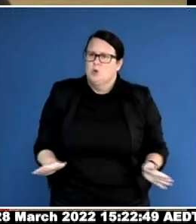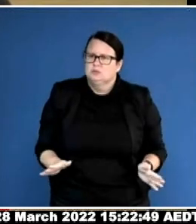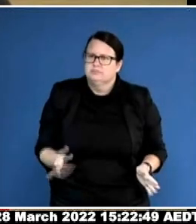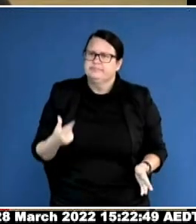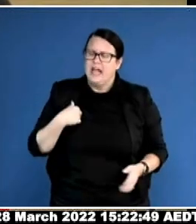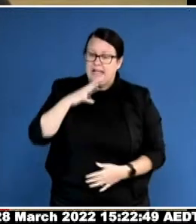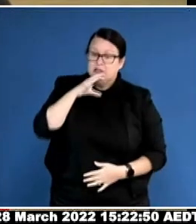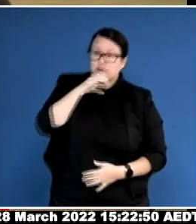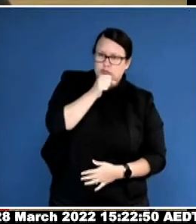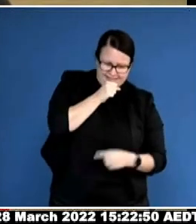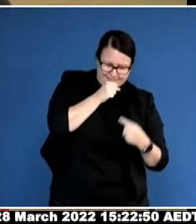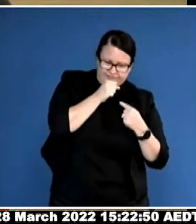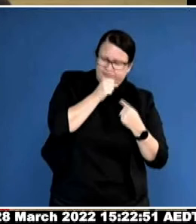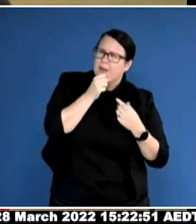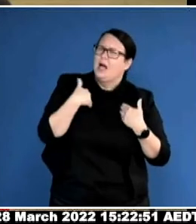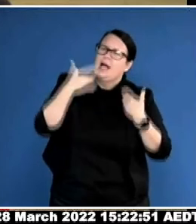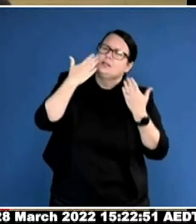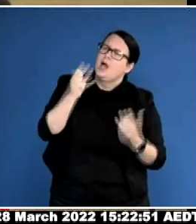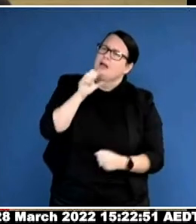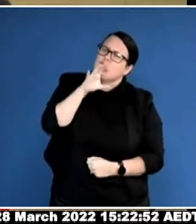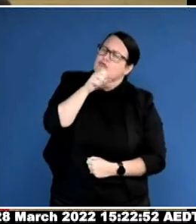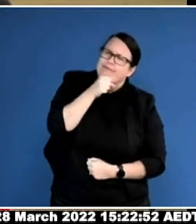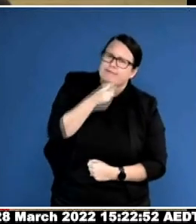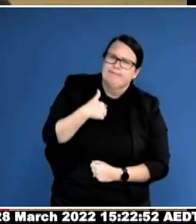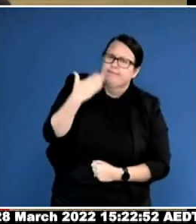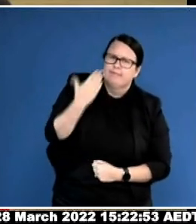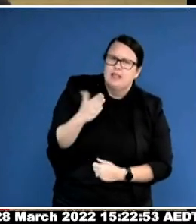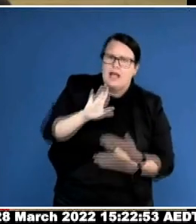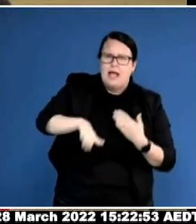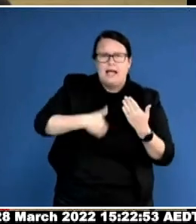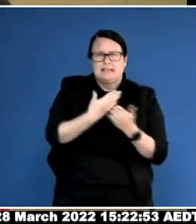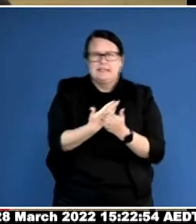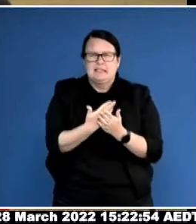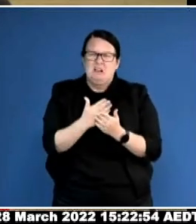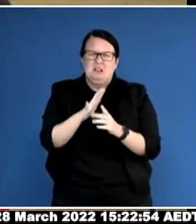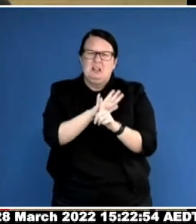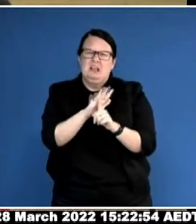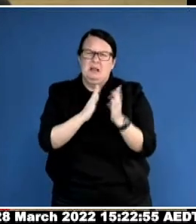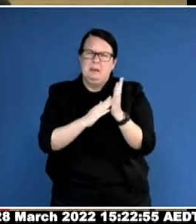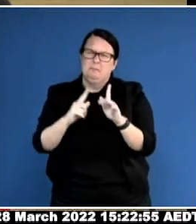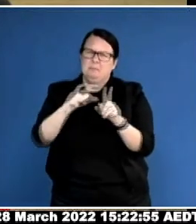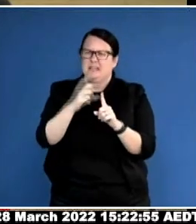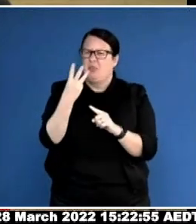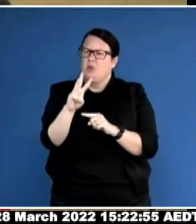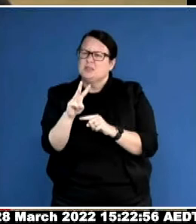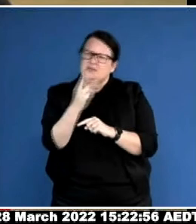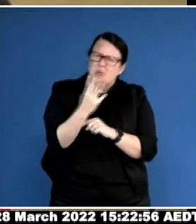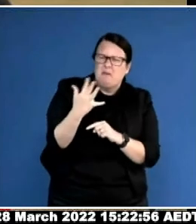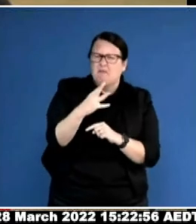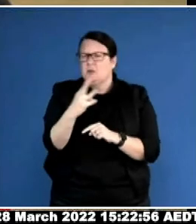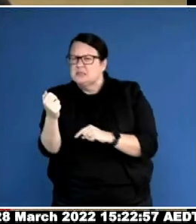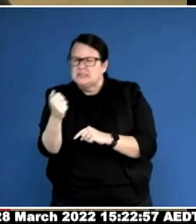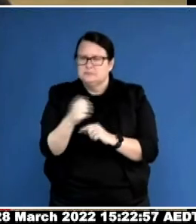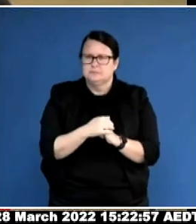I didn't recognise what I was experiencing as grief and loss until I was in my mid-30s. From being a